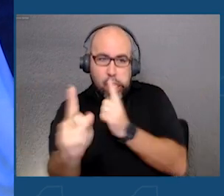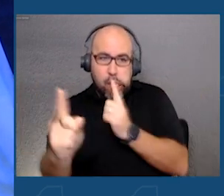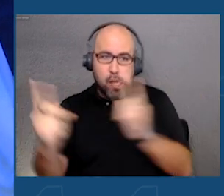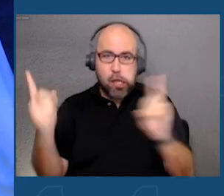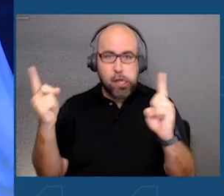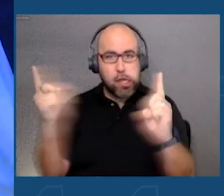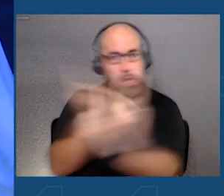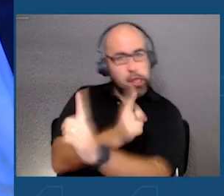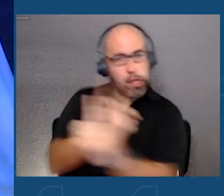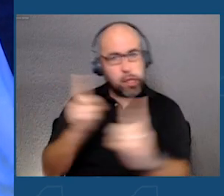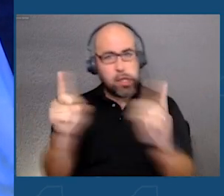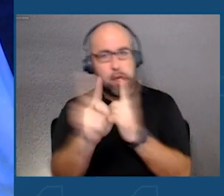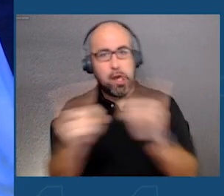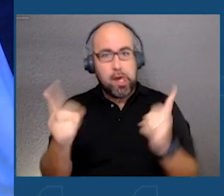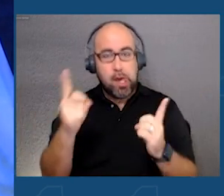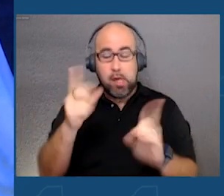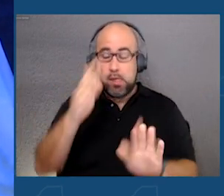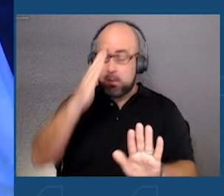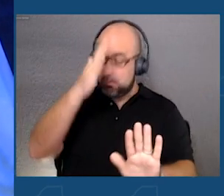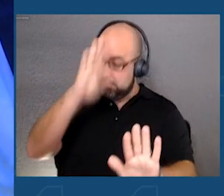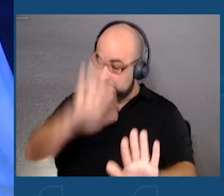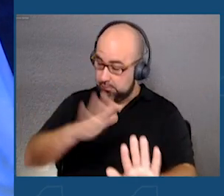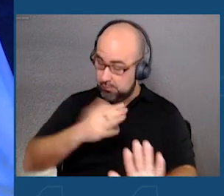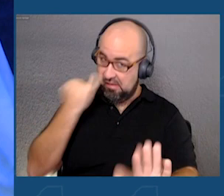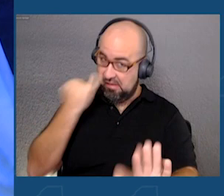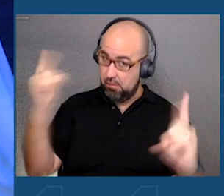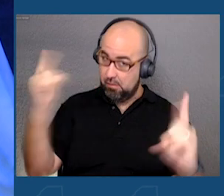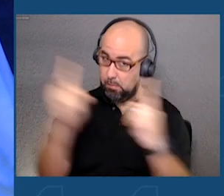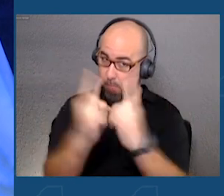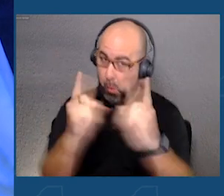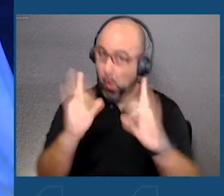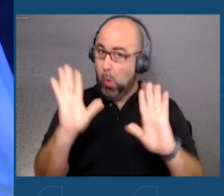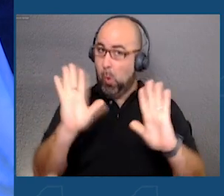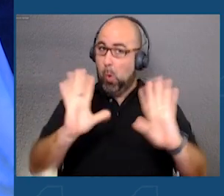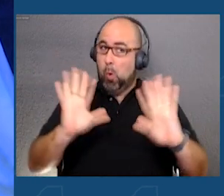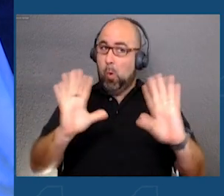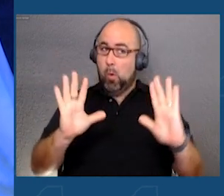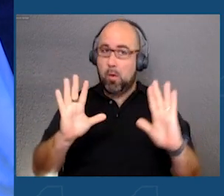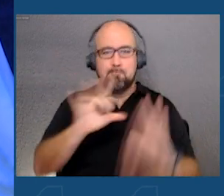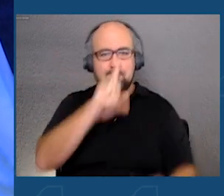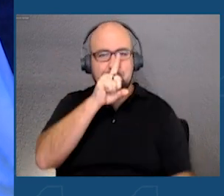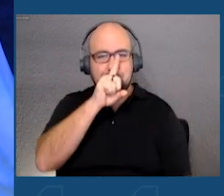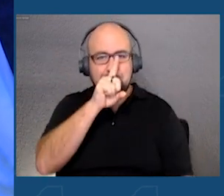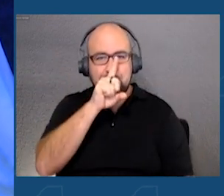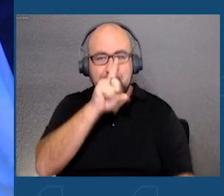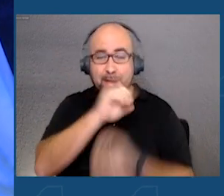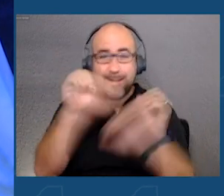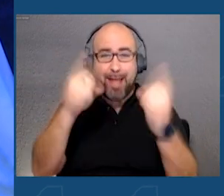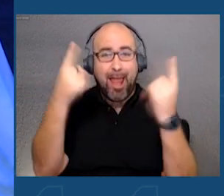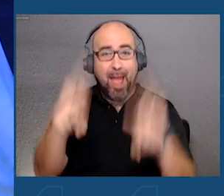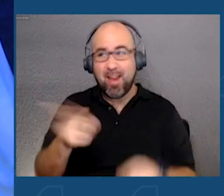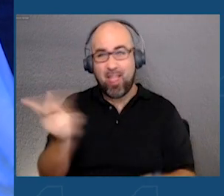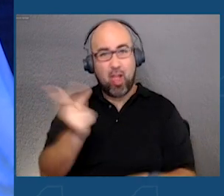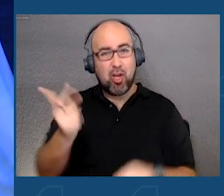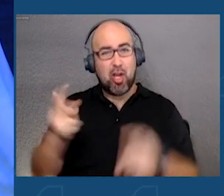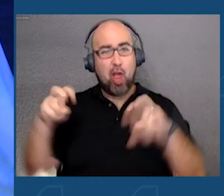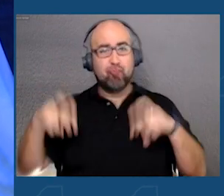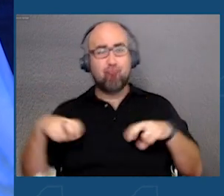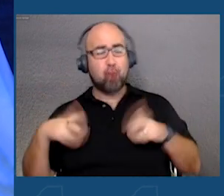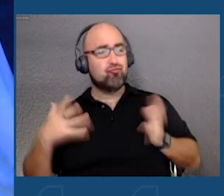the heaven forbid, they might run into each other backstage. None of that happened. They're actually hanging out and talking to each